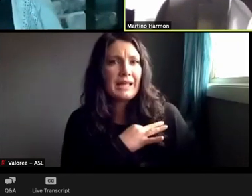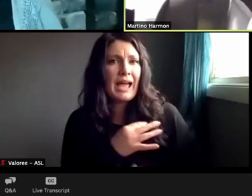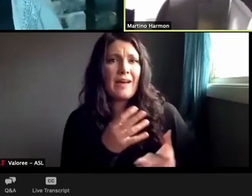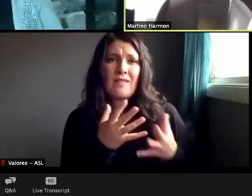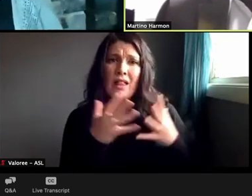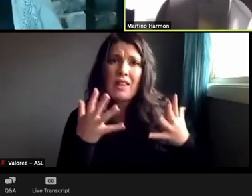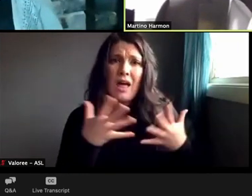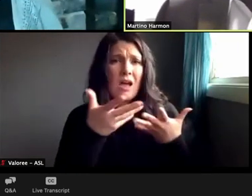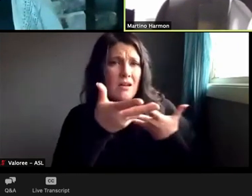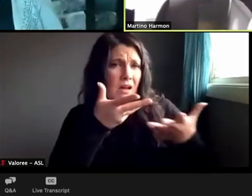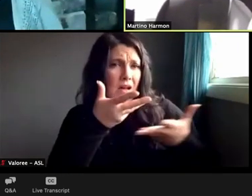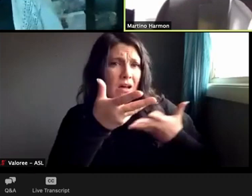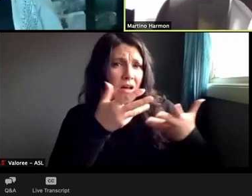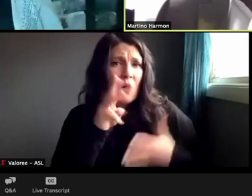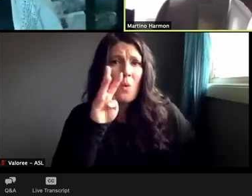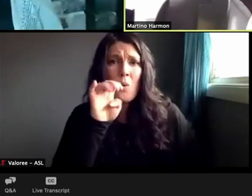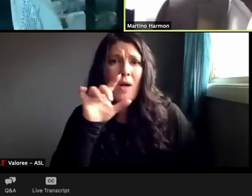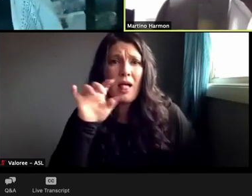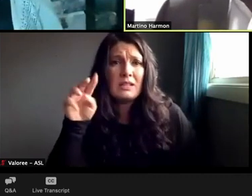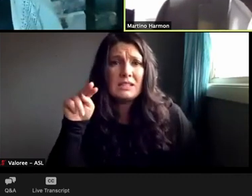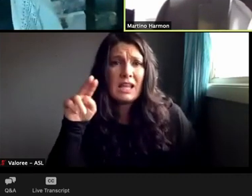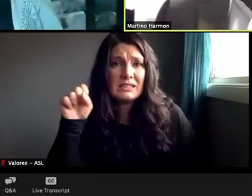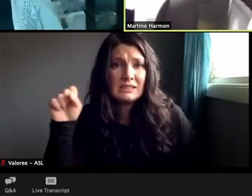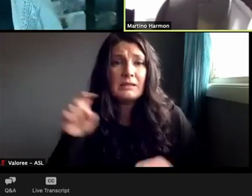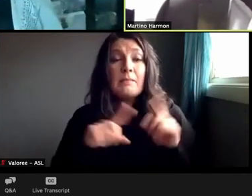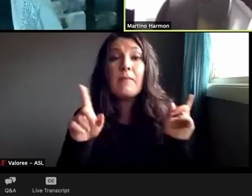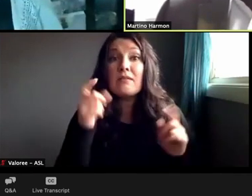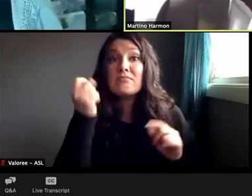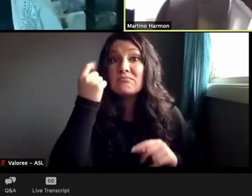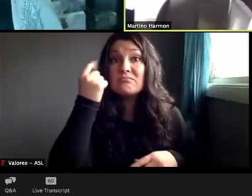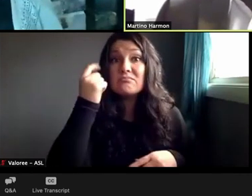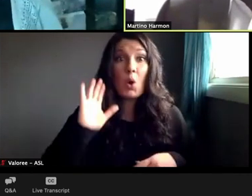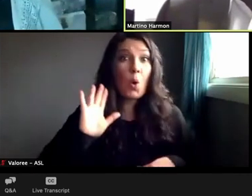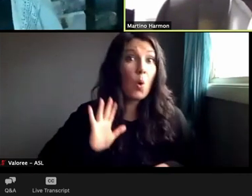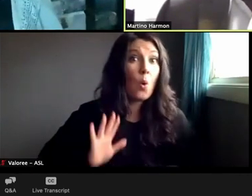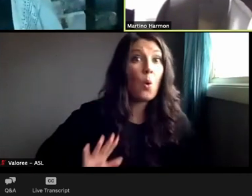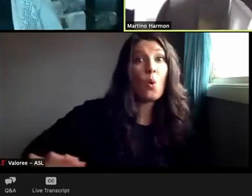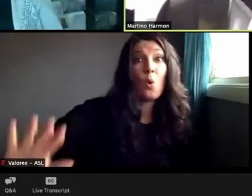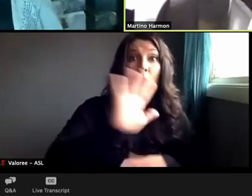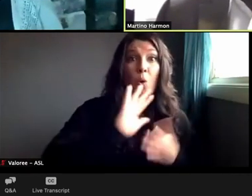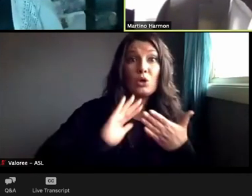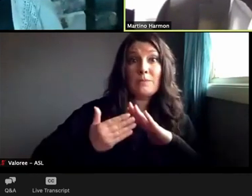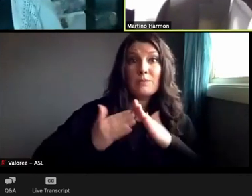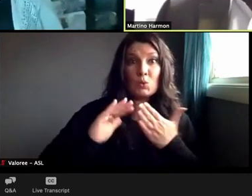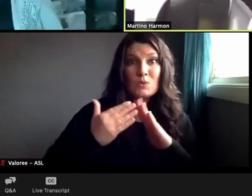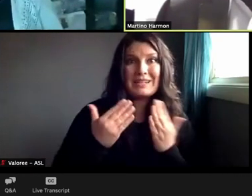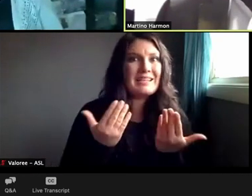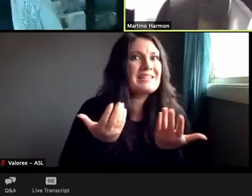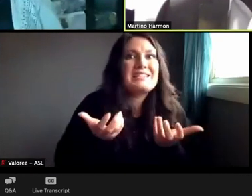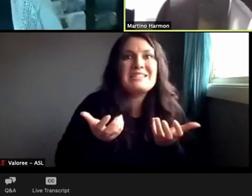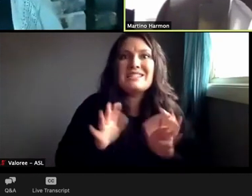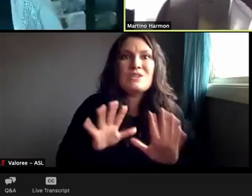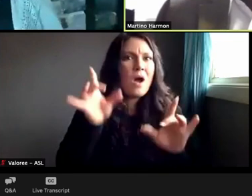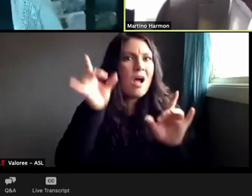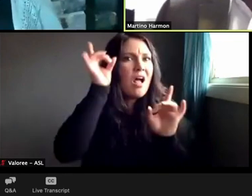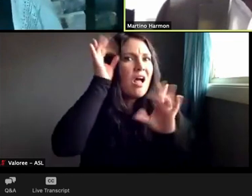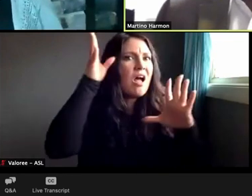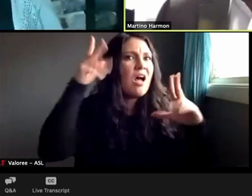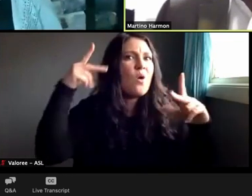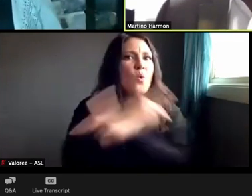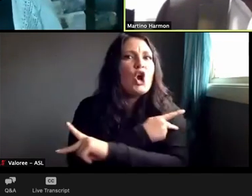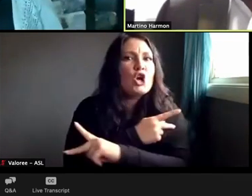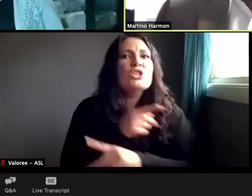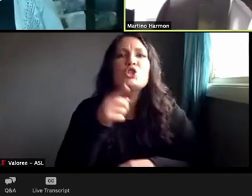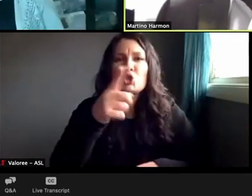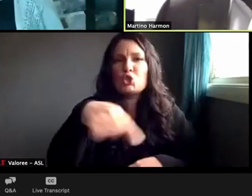thankful that our entire community, while facing challenges, avoided tragedy by sticking together through this time period and taking the steps